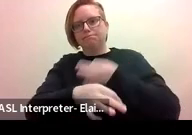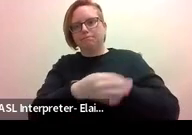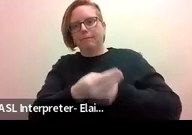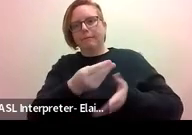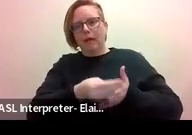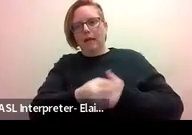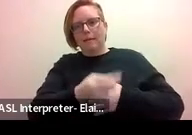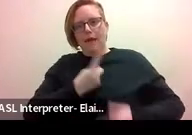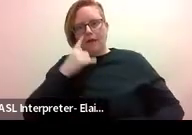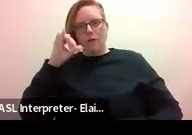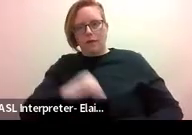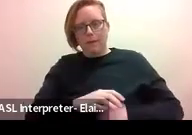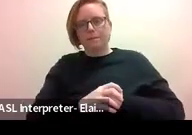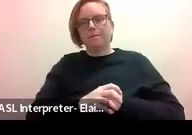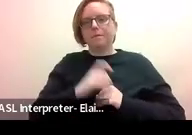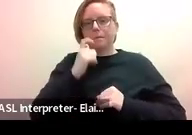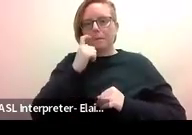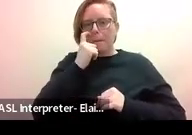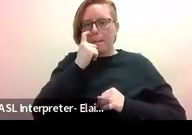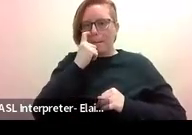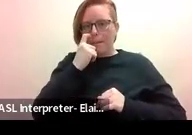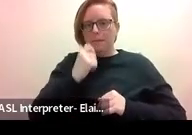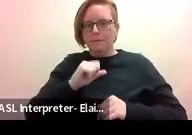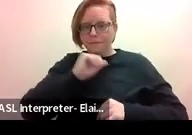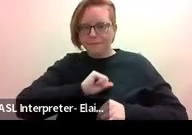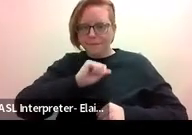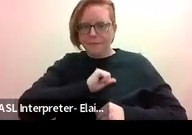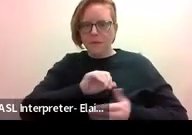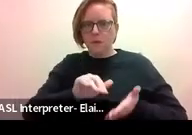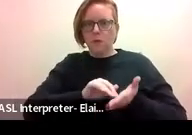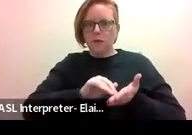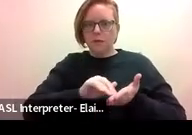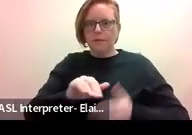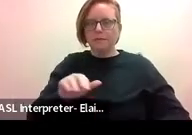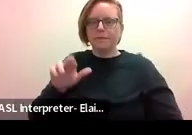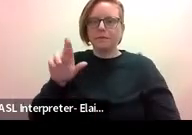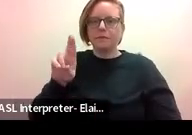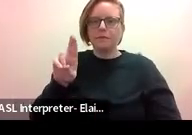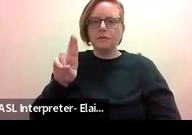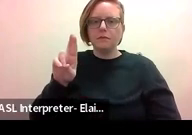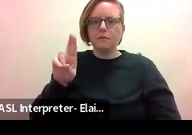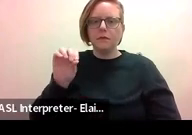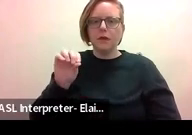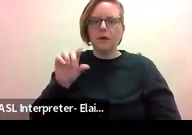And Rowley, excuse me, Rowley